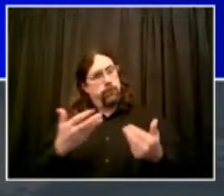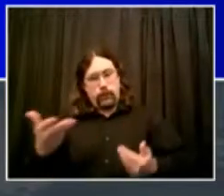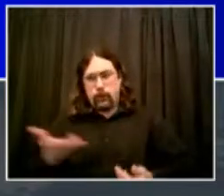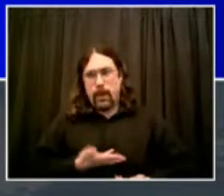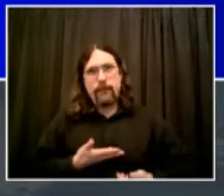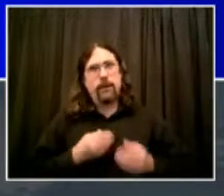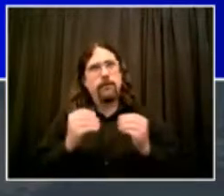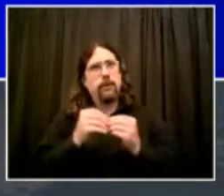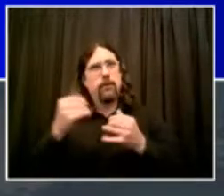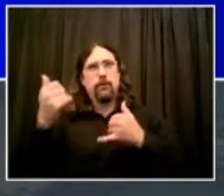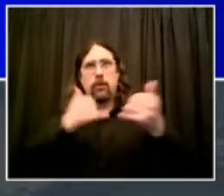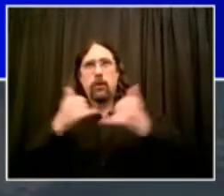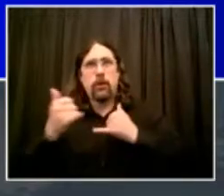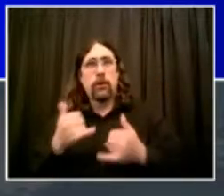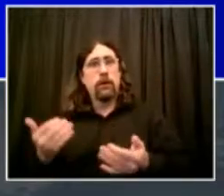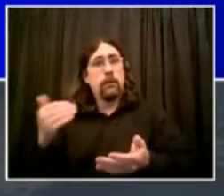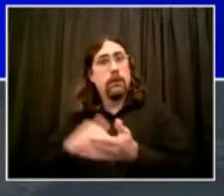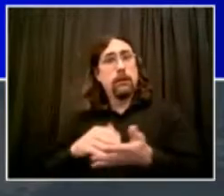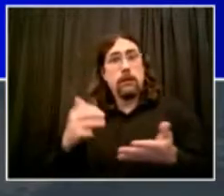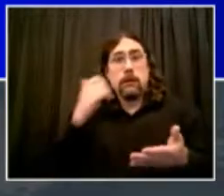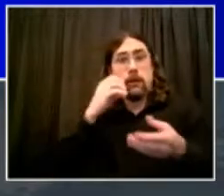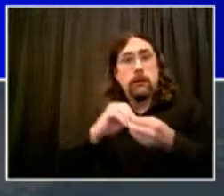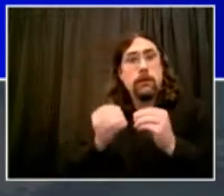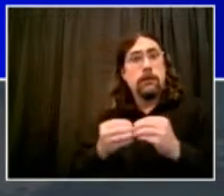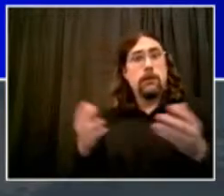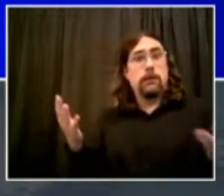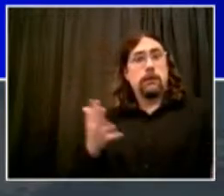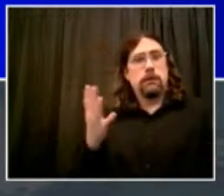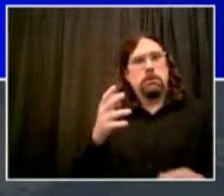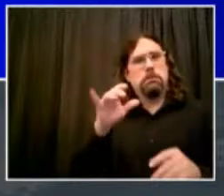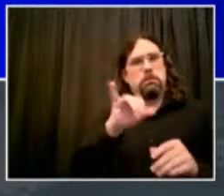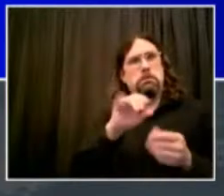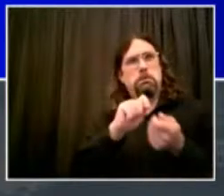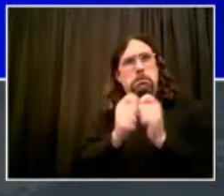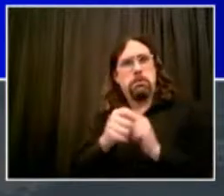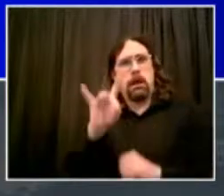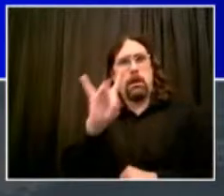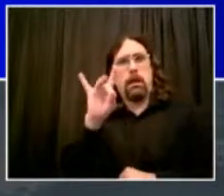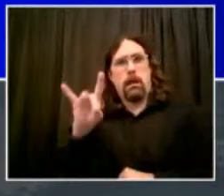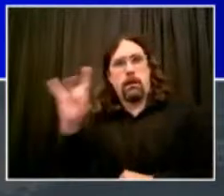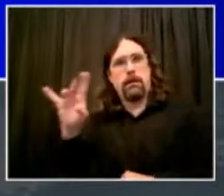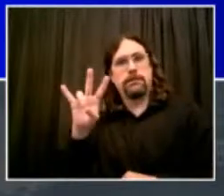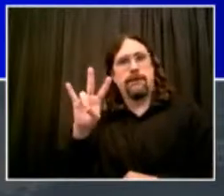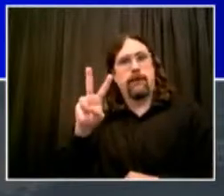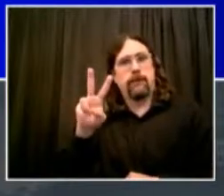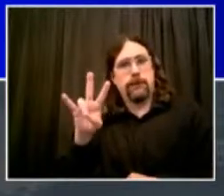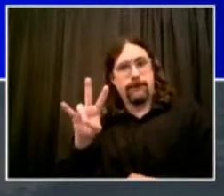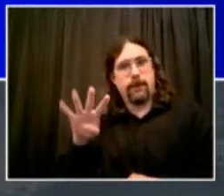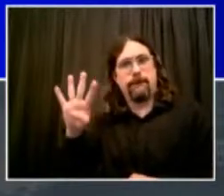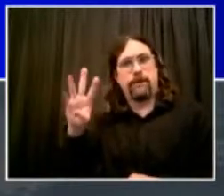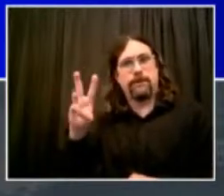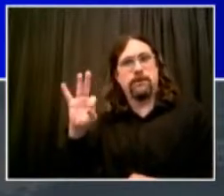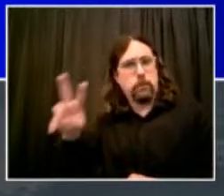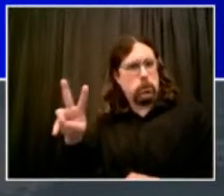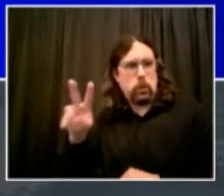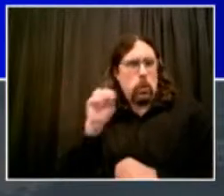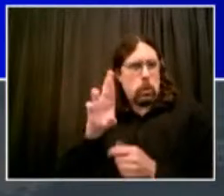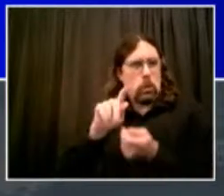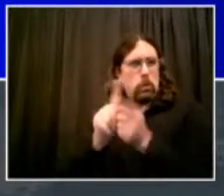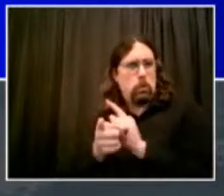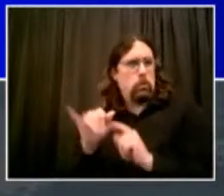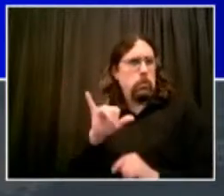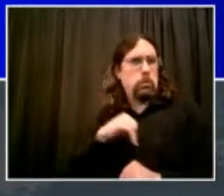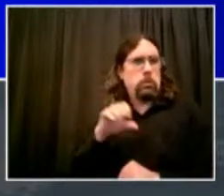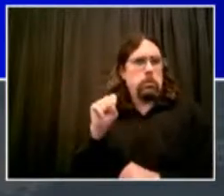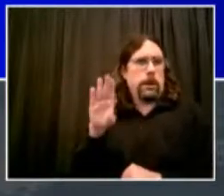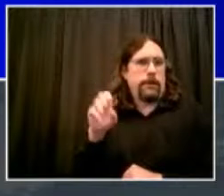888-727-4692. If you need face coverings for yourself and your employees, you can visit us at